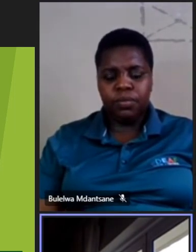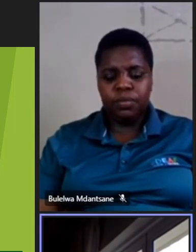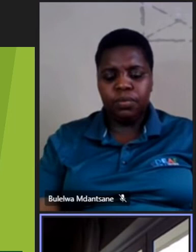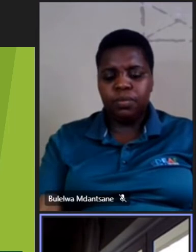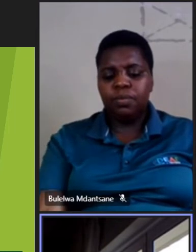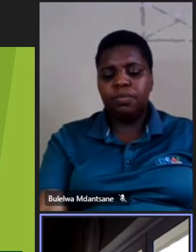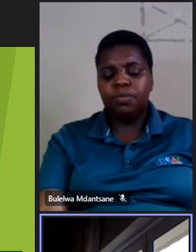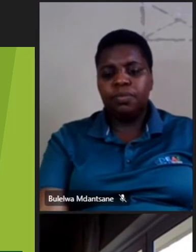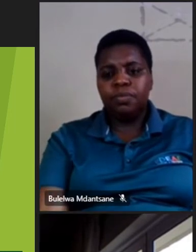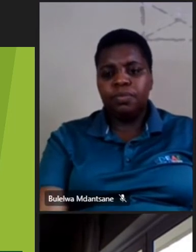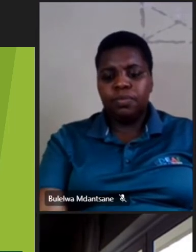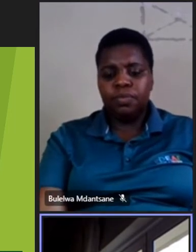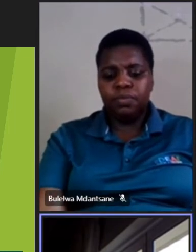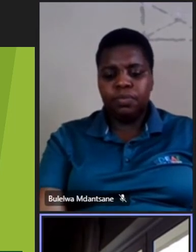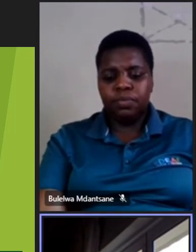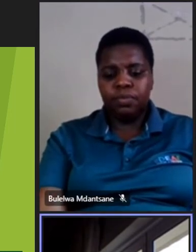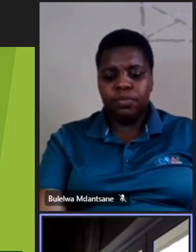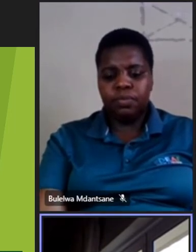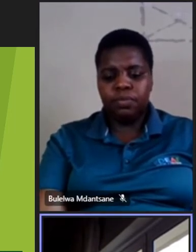Sorry.